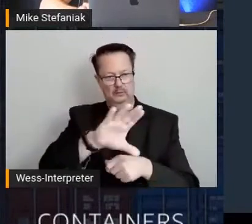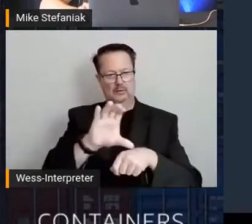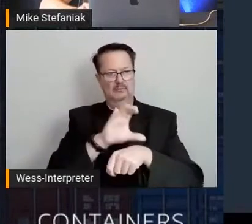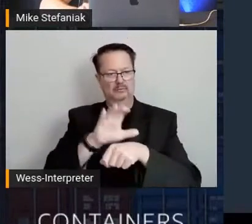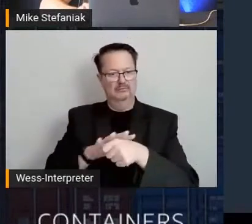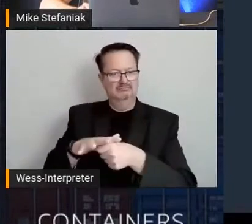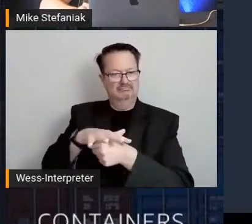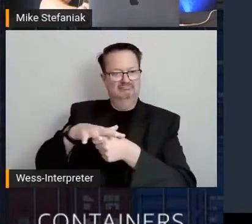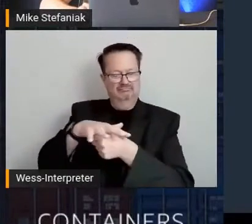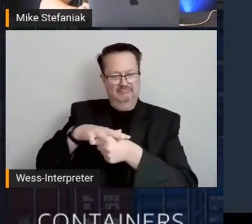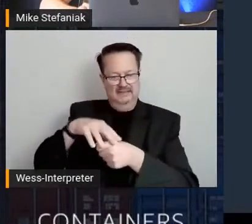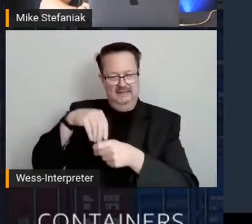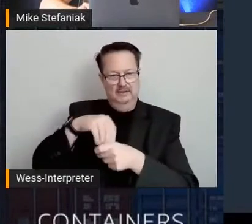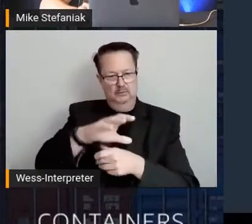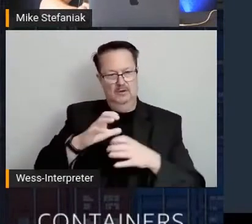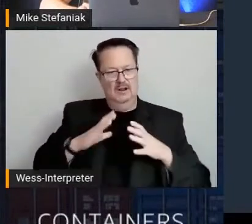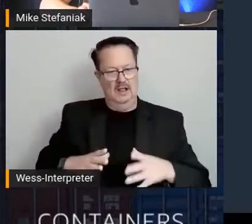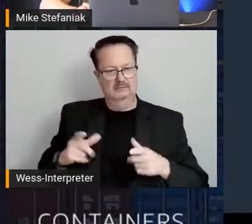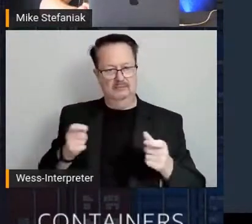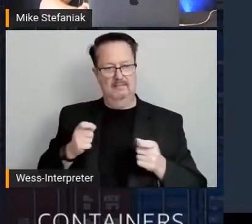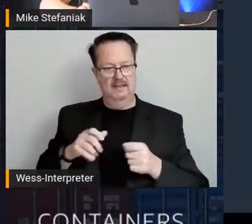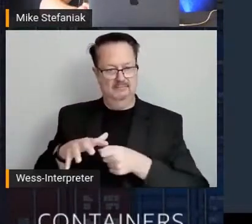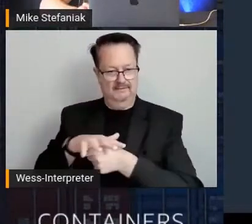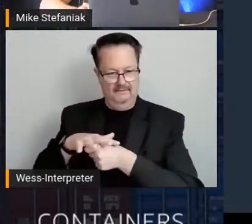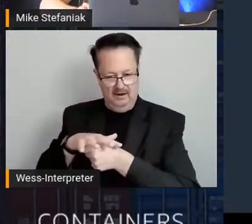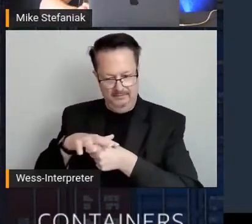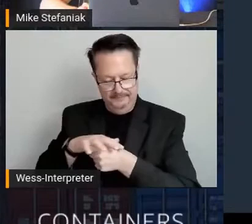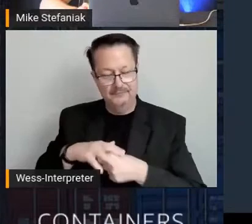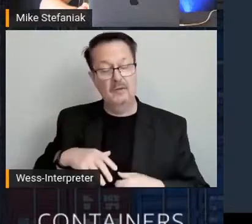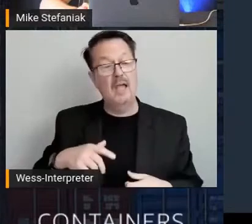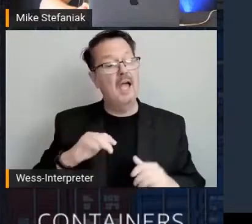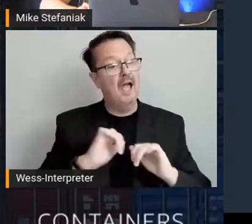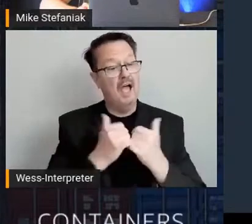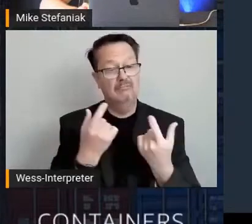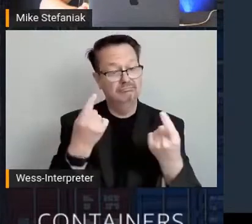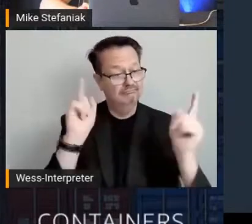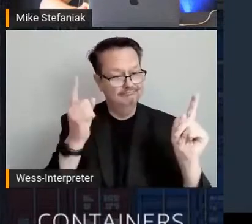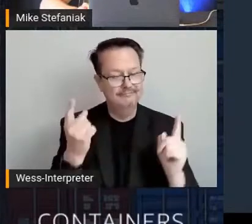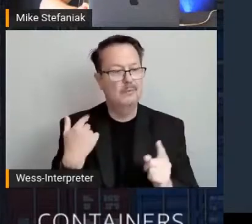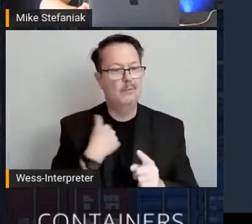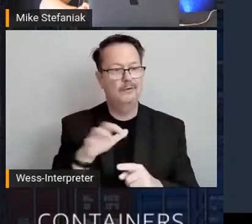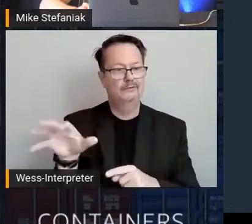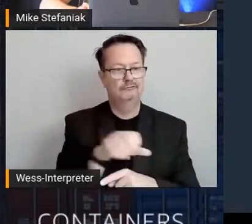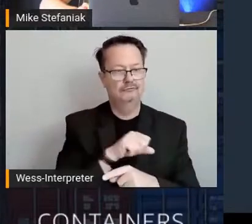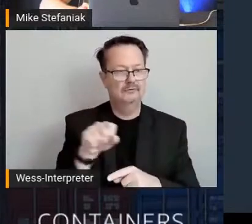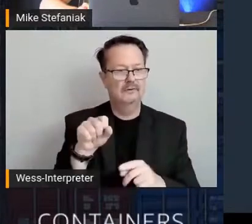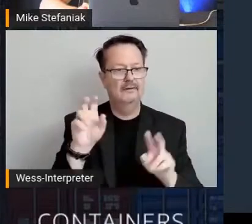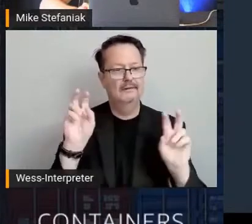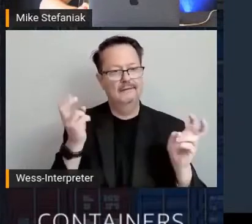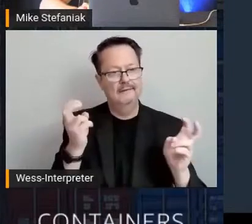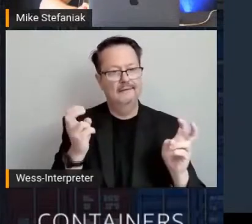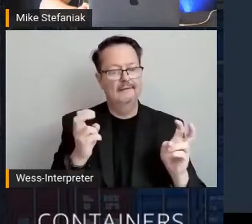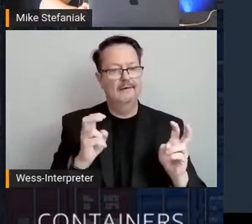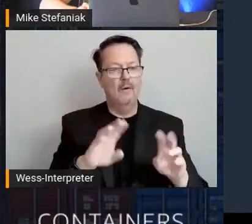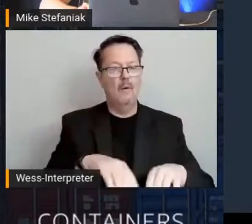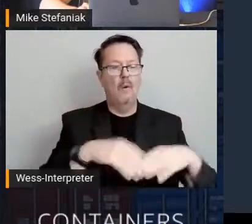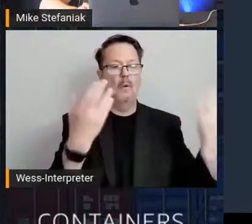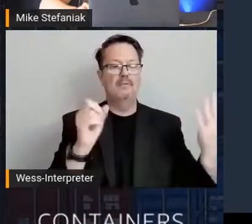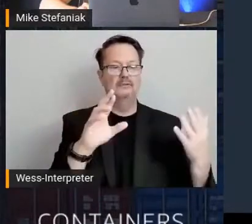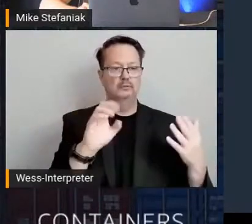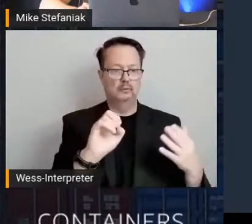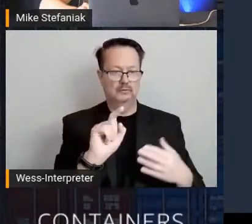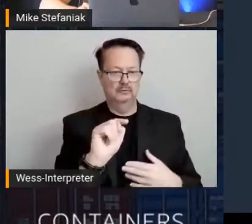your customer managed environment. So the way we accomplish this is really take a set of open source